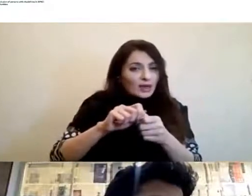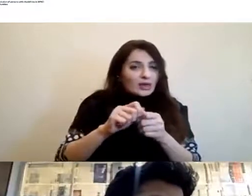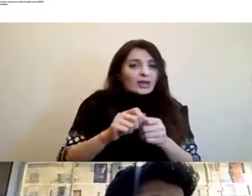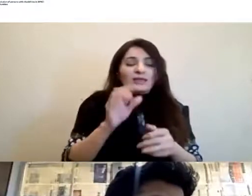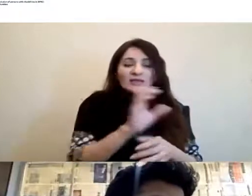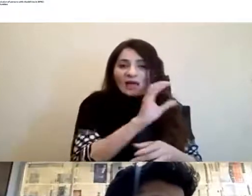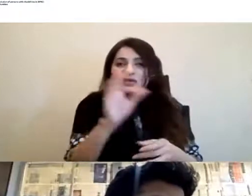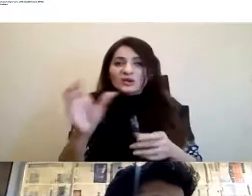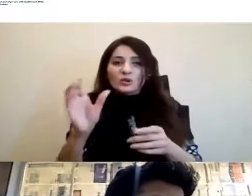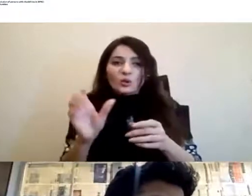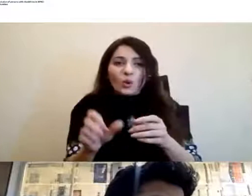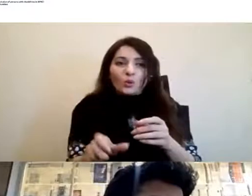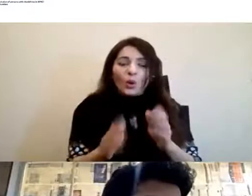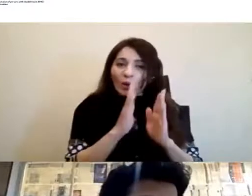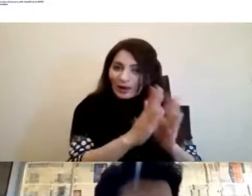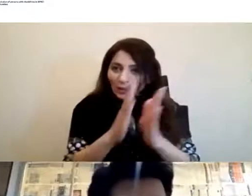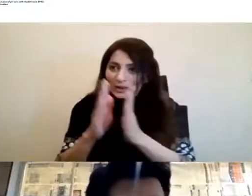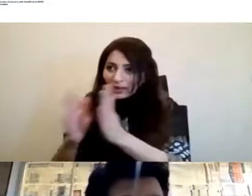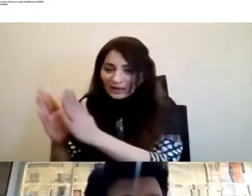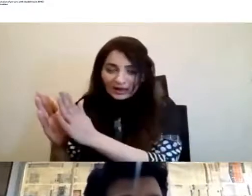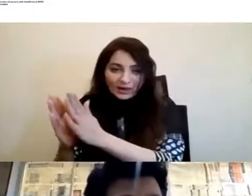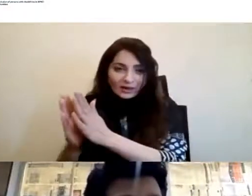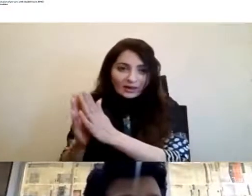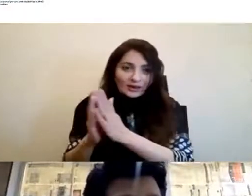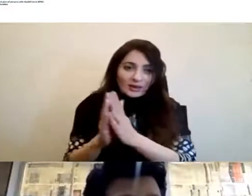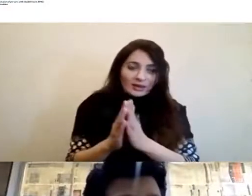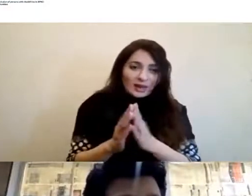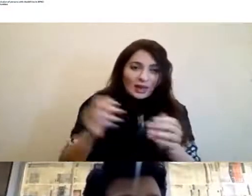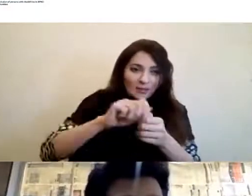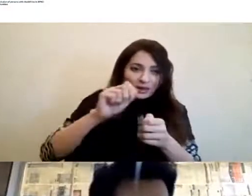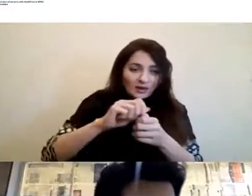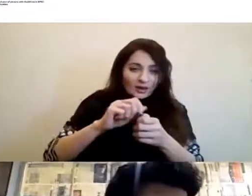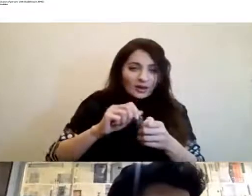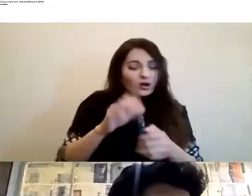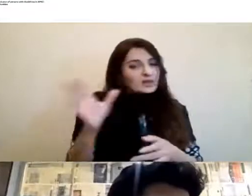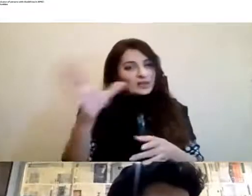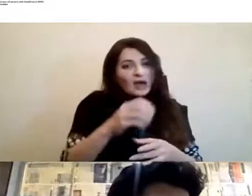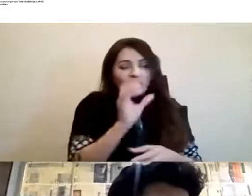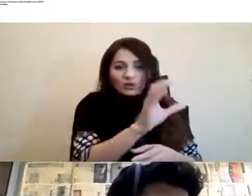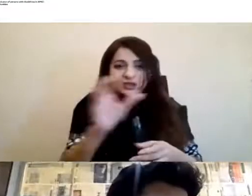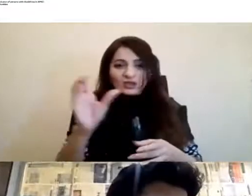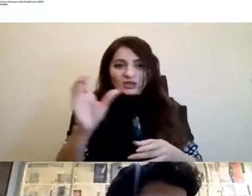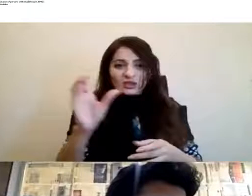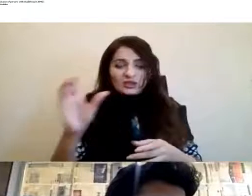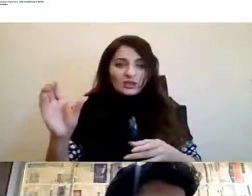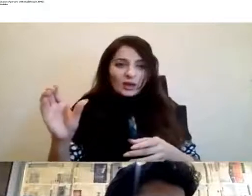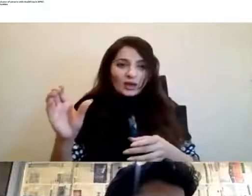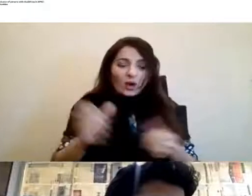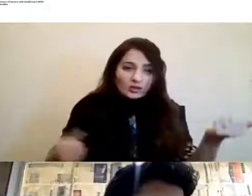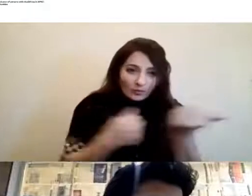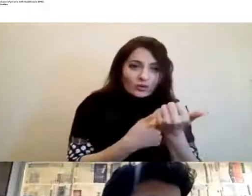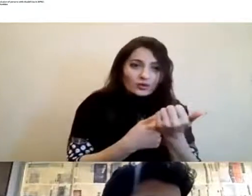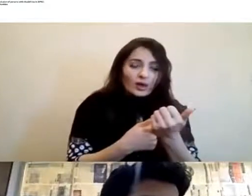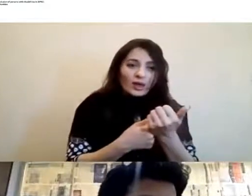approve special kinds of services and packages that may be different for people